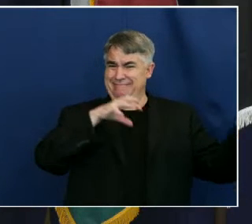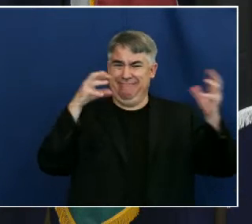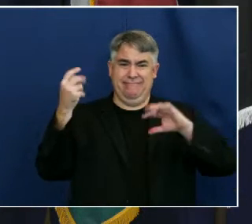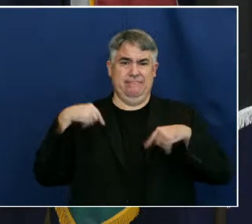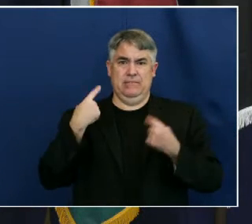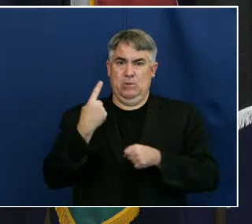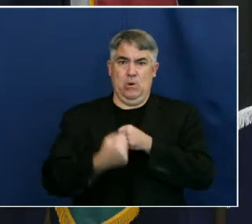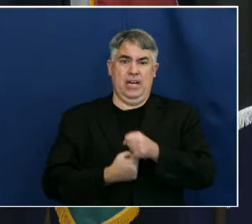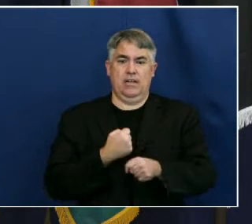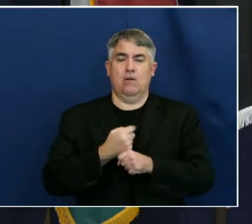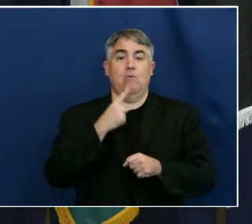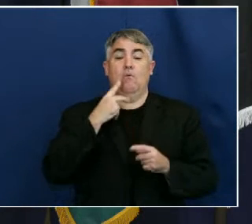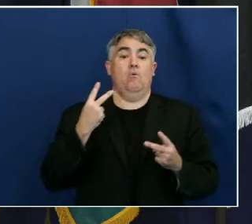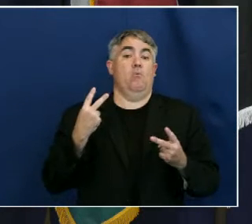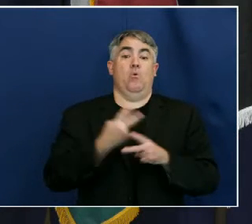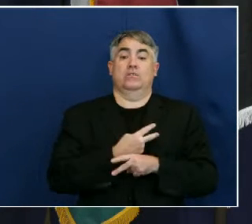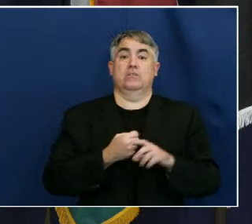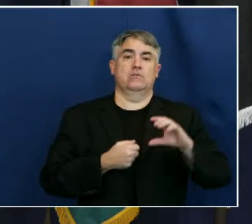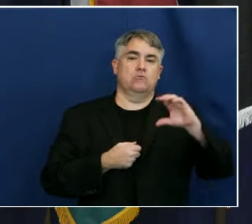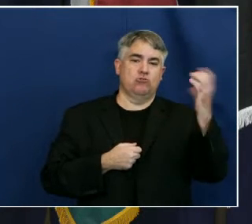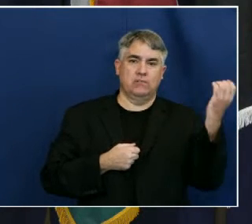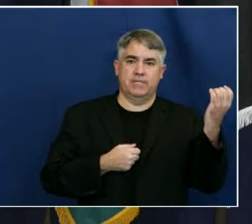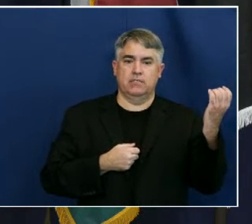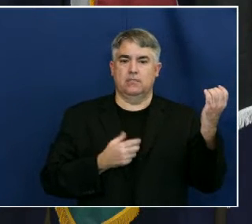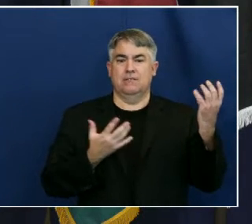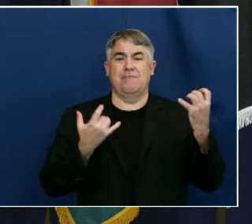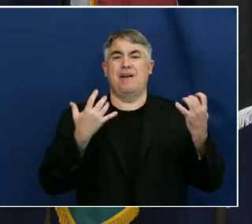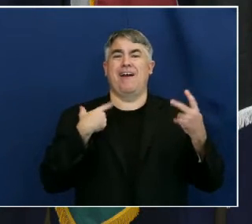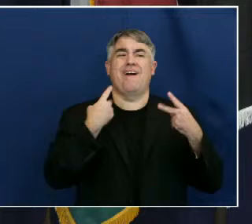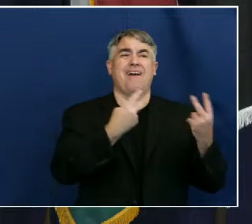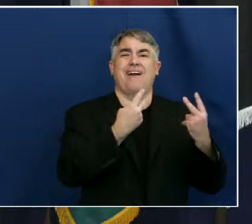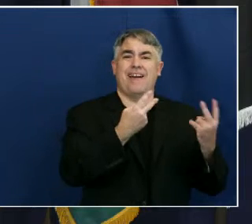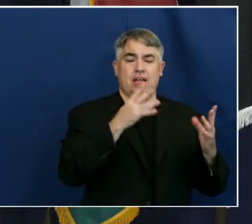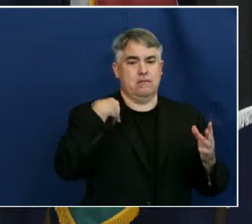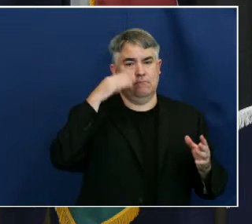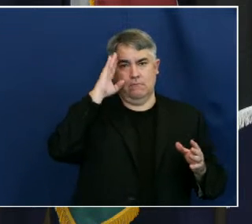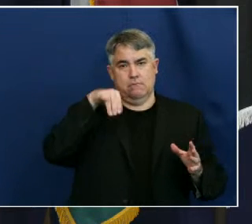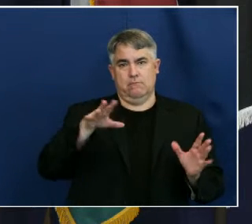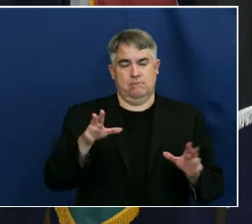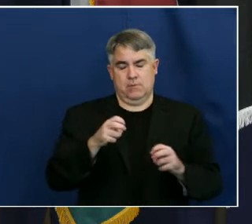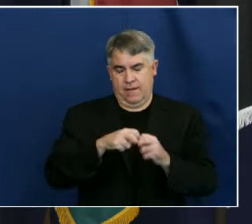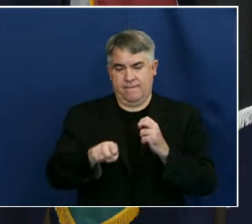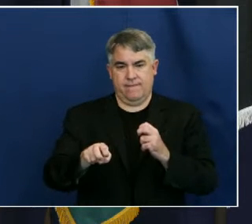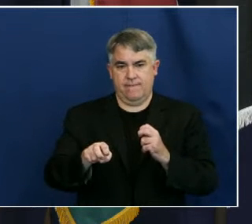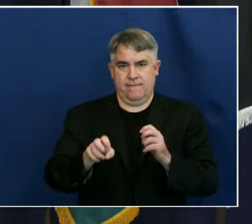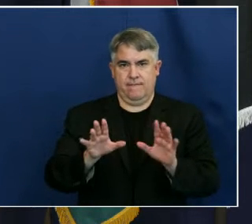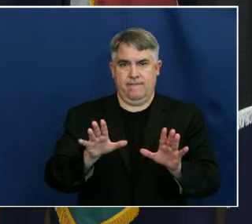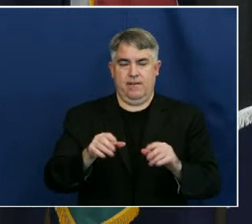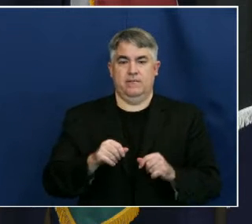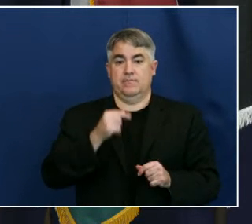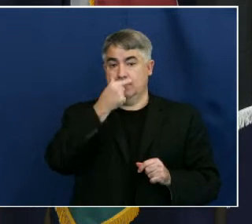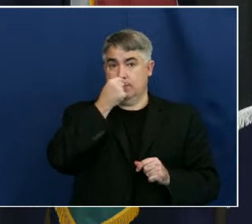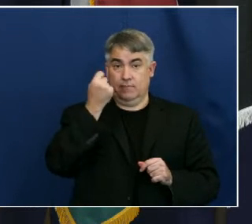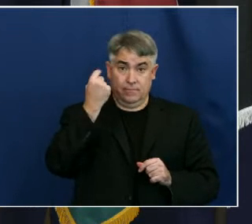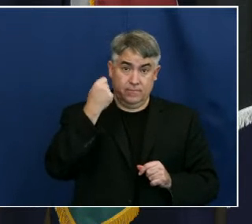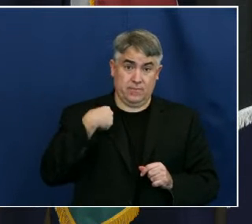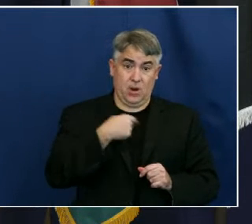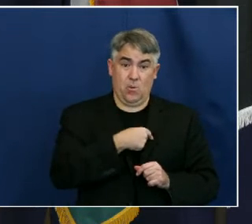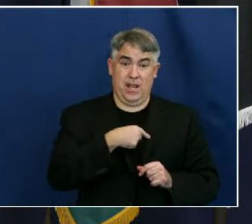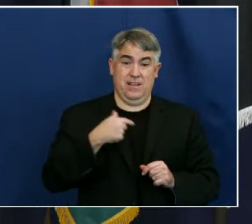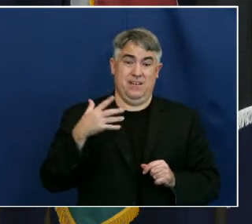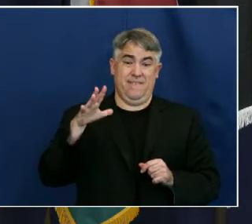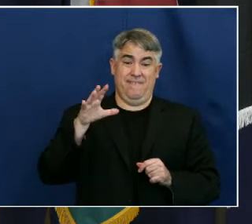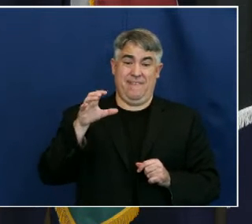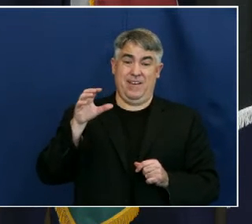holidays. So we will get there, but we still are reporting 500 to 600 cases daily now.